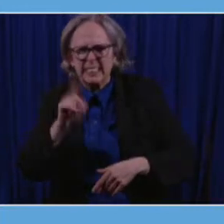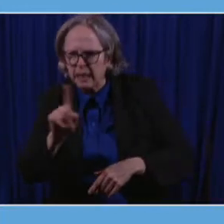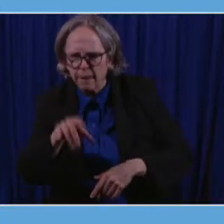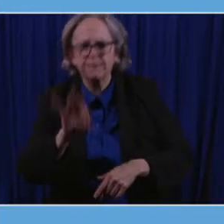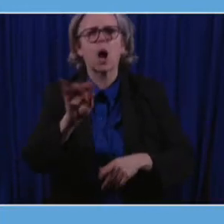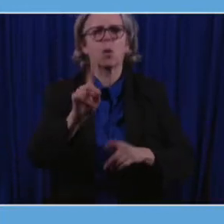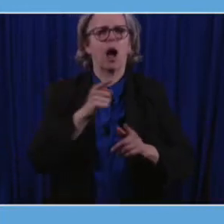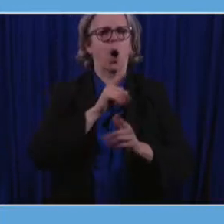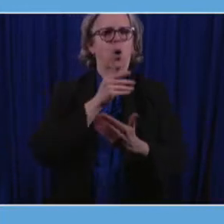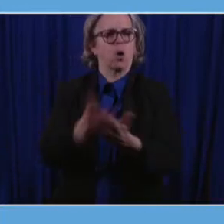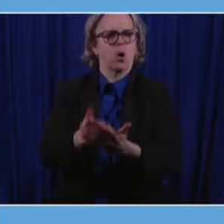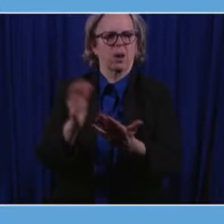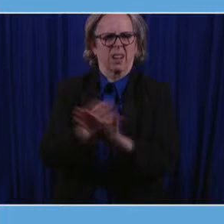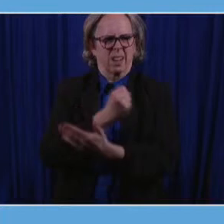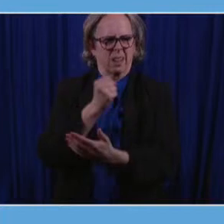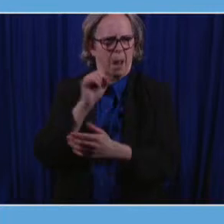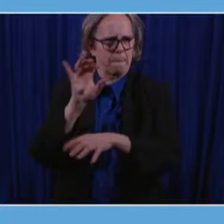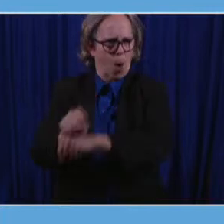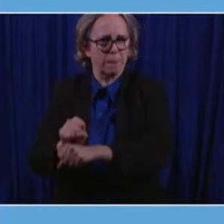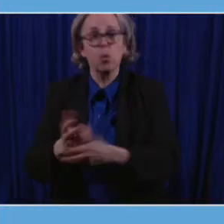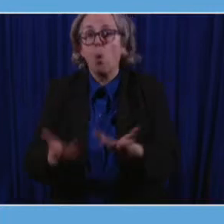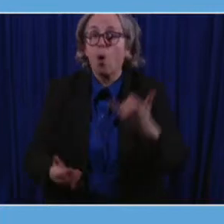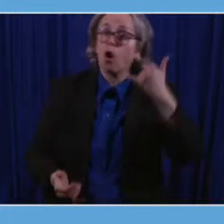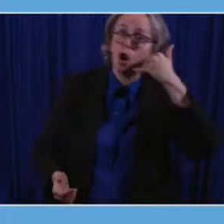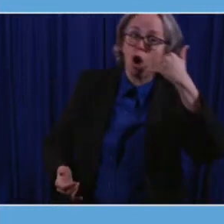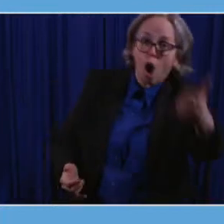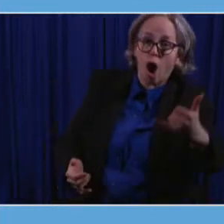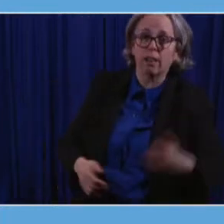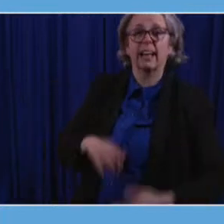833-427-5634. That's